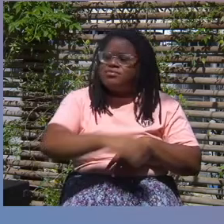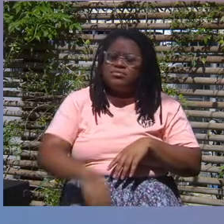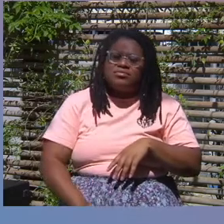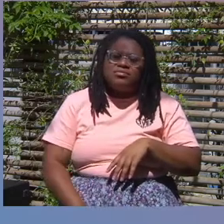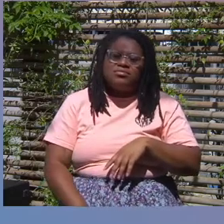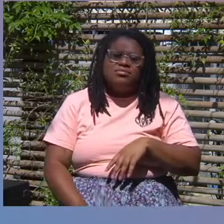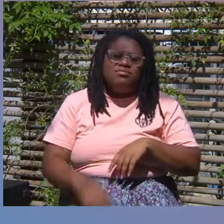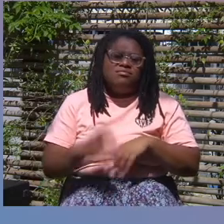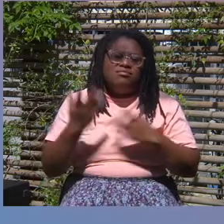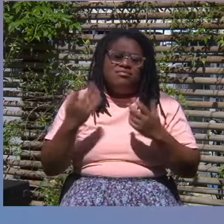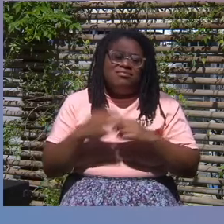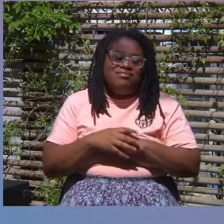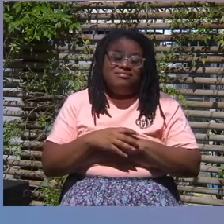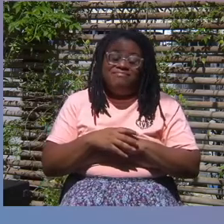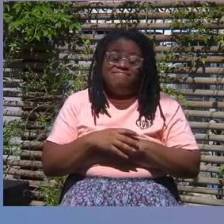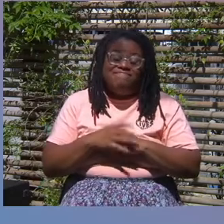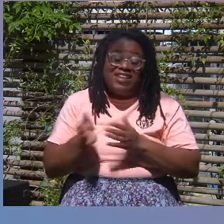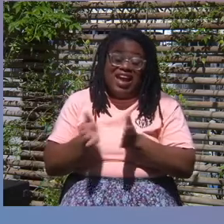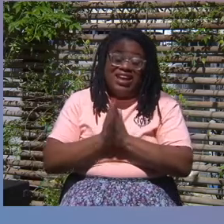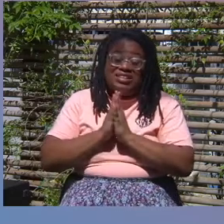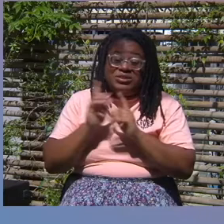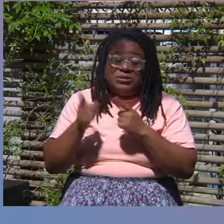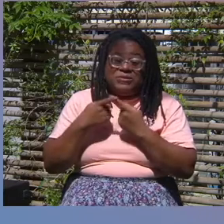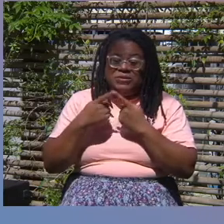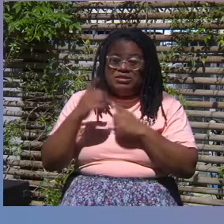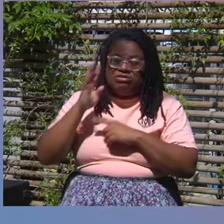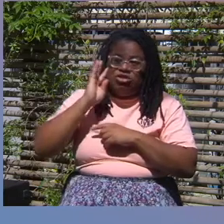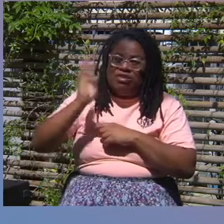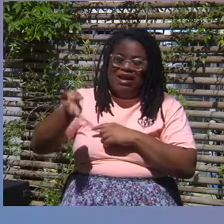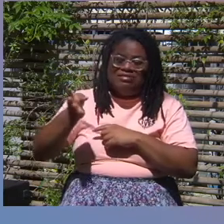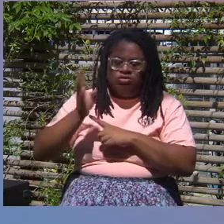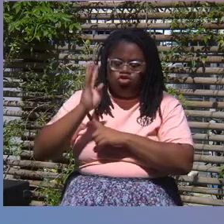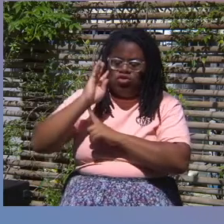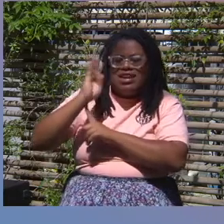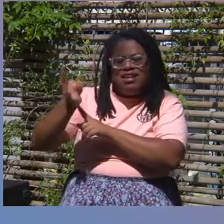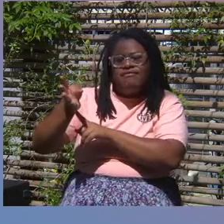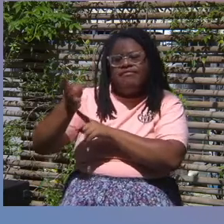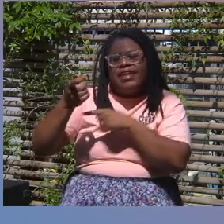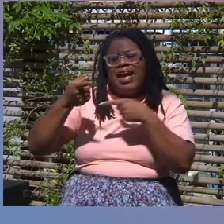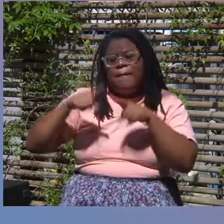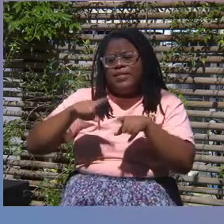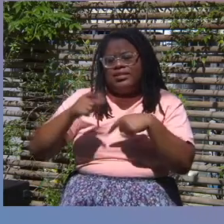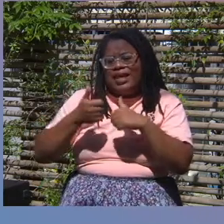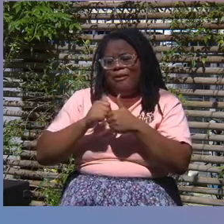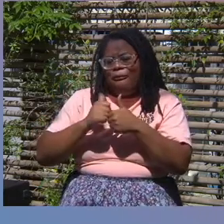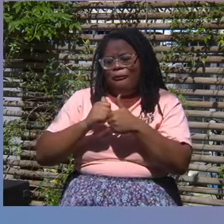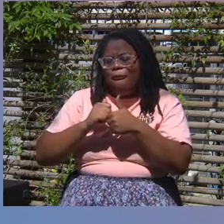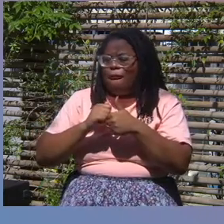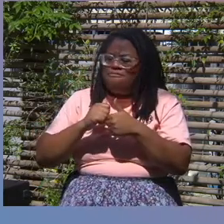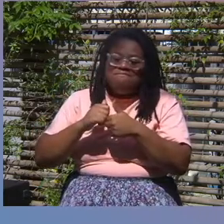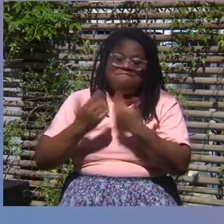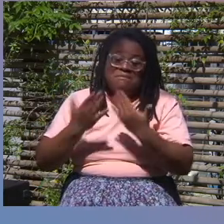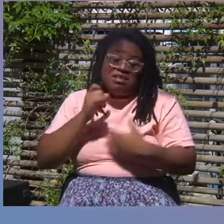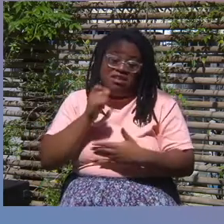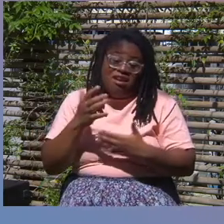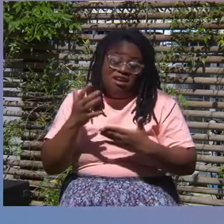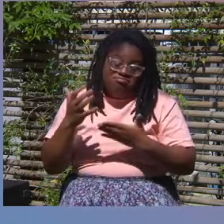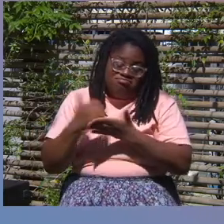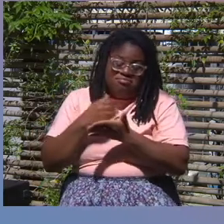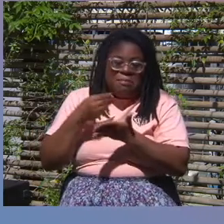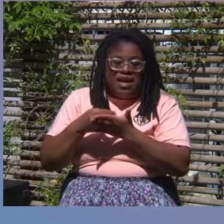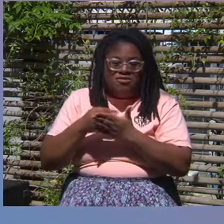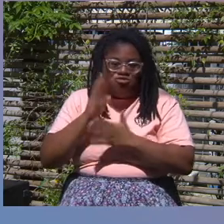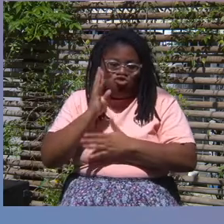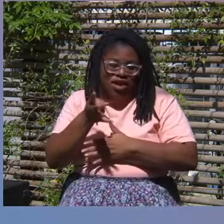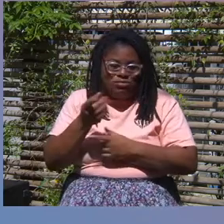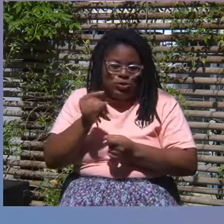when much is asked, it's when you come up with it. Creativity comes out of you know, not being able to have all the money. You get more